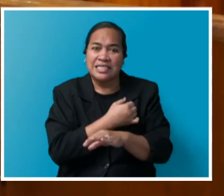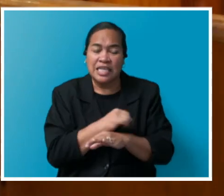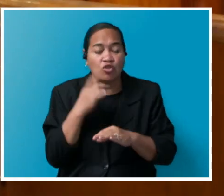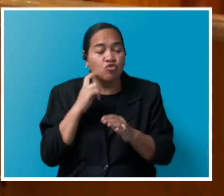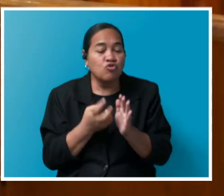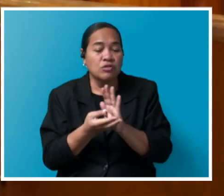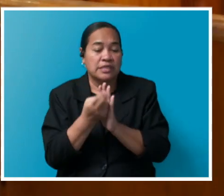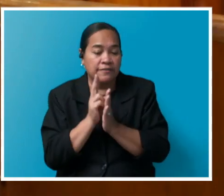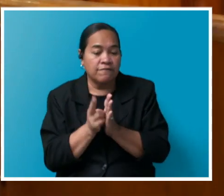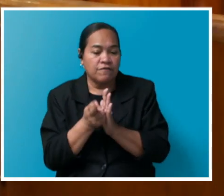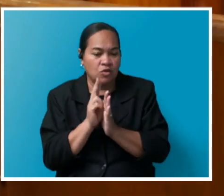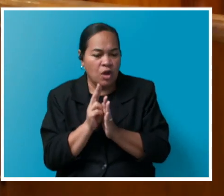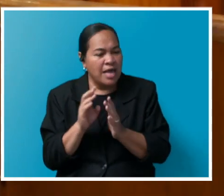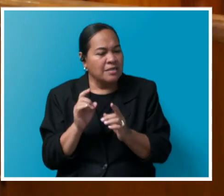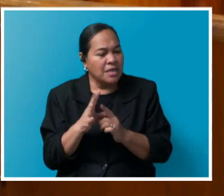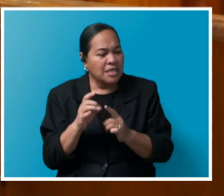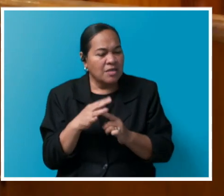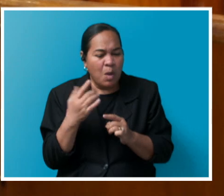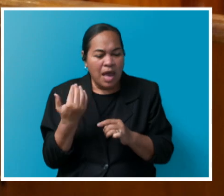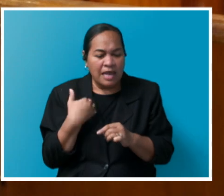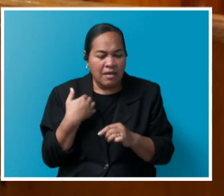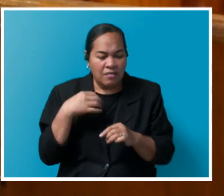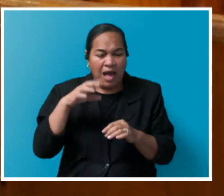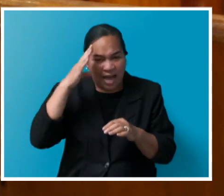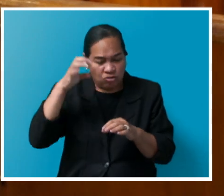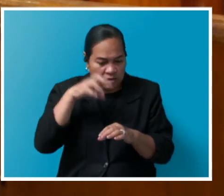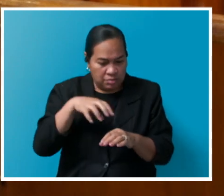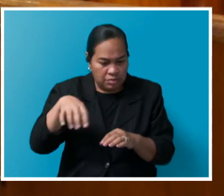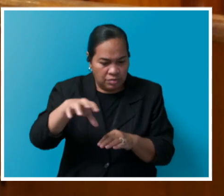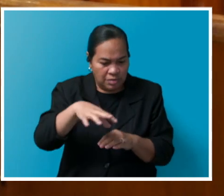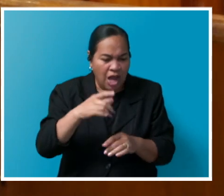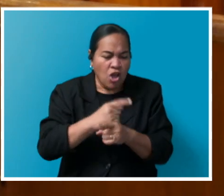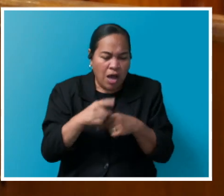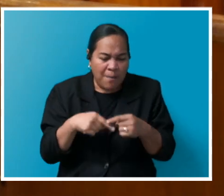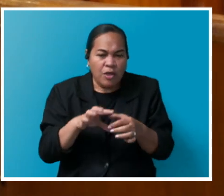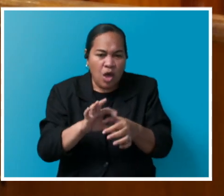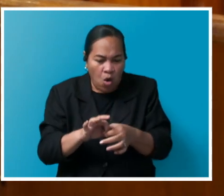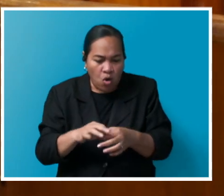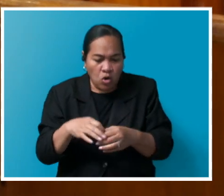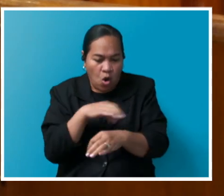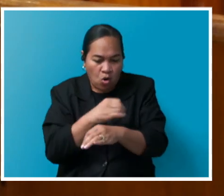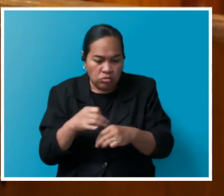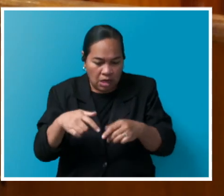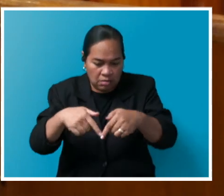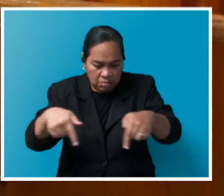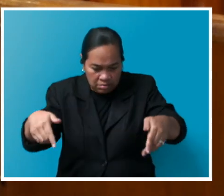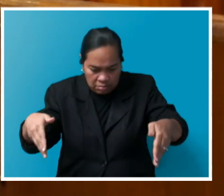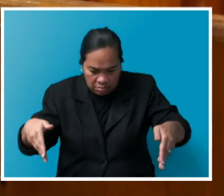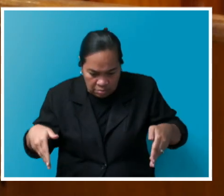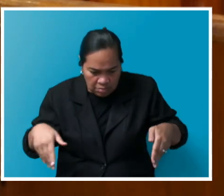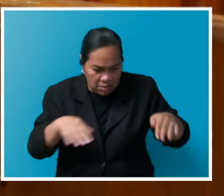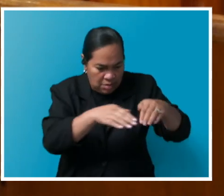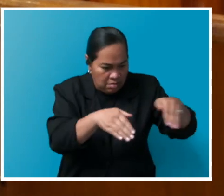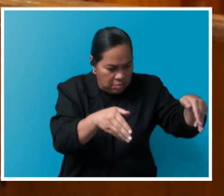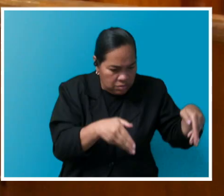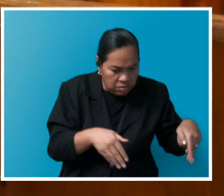submissions from coastal states regarding the outer limits of their continental shelf beyond the